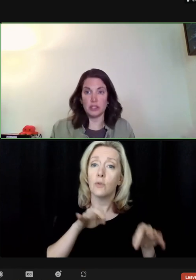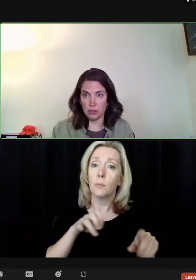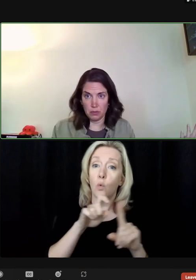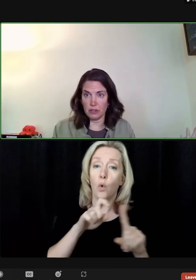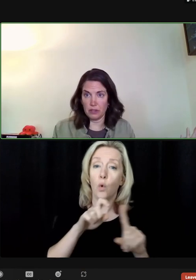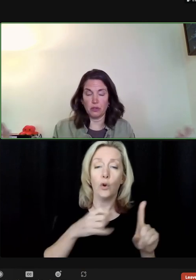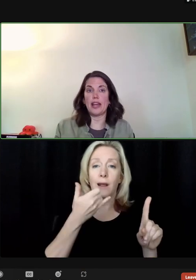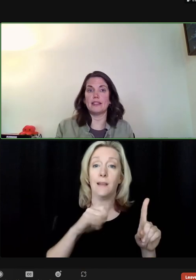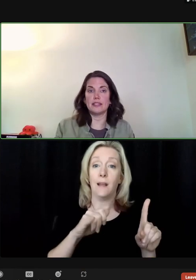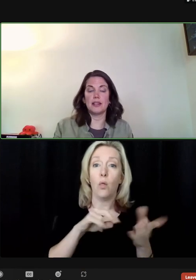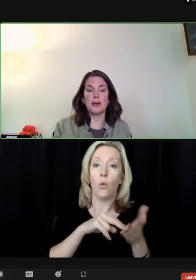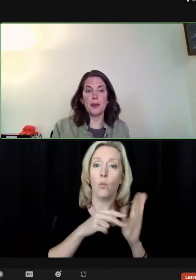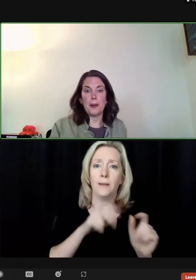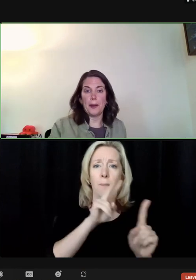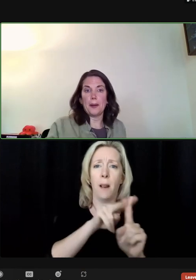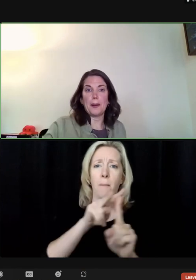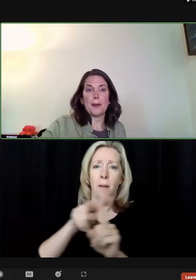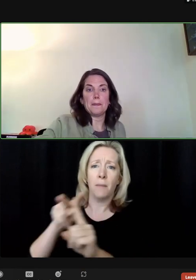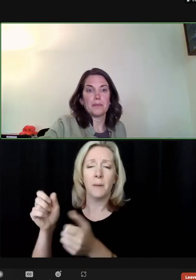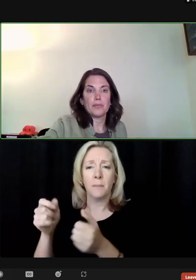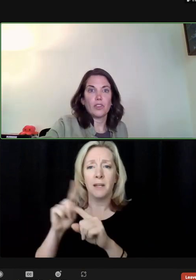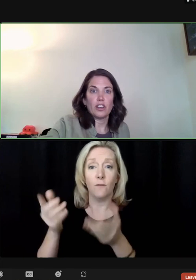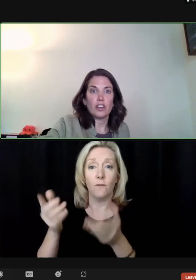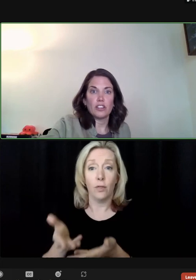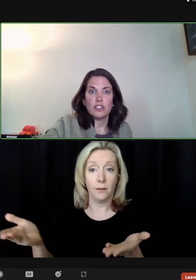in lots of different ways?